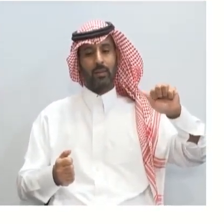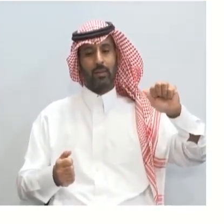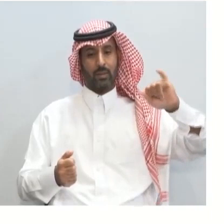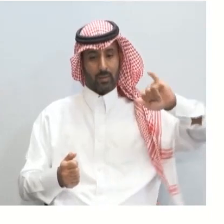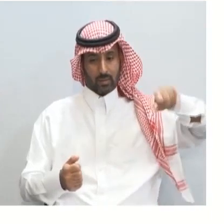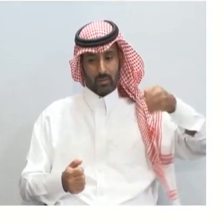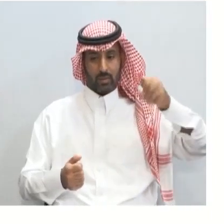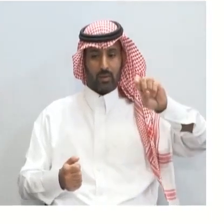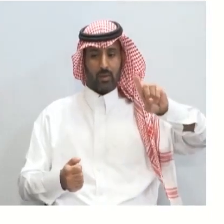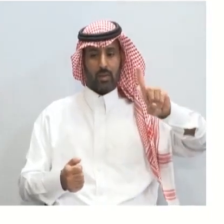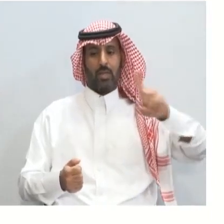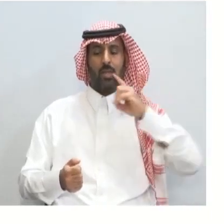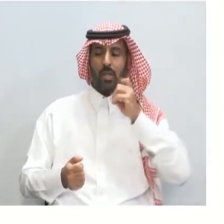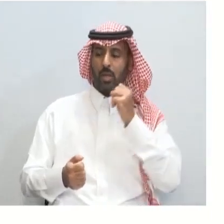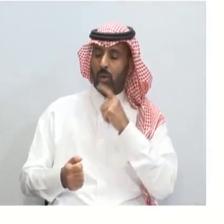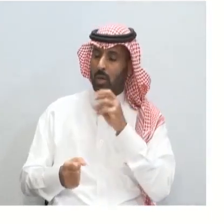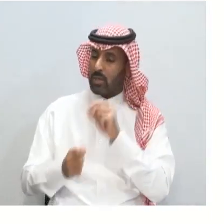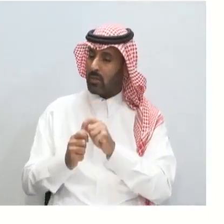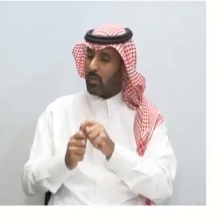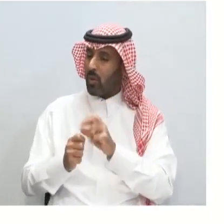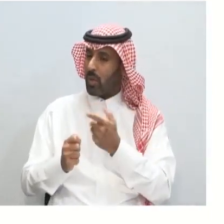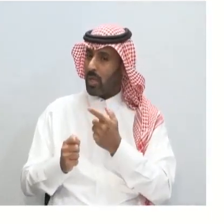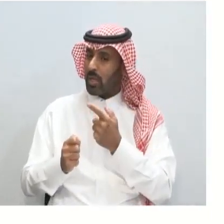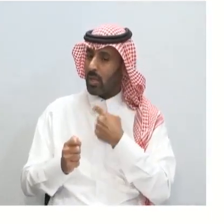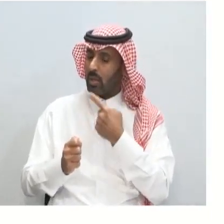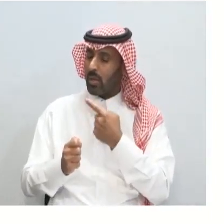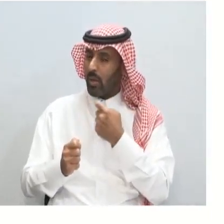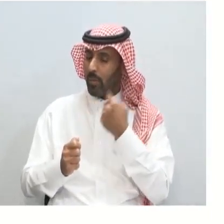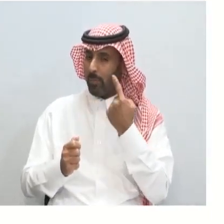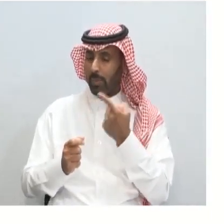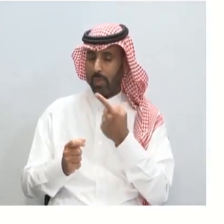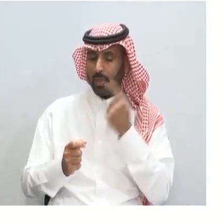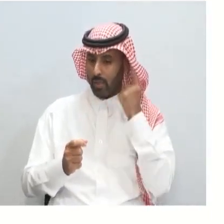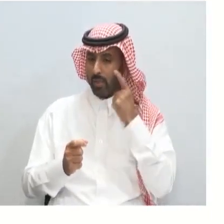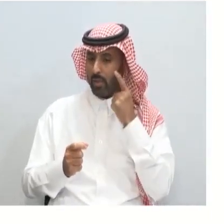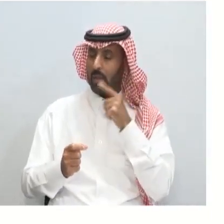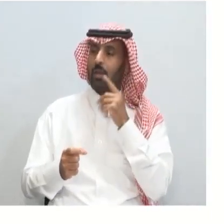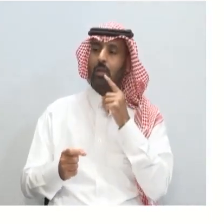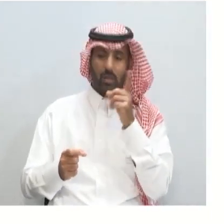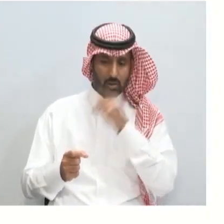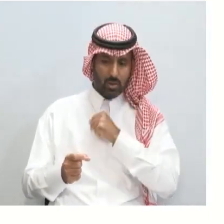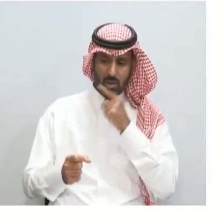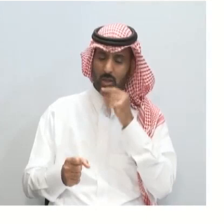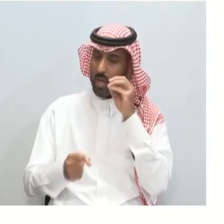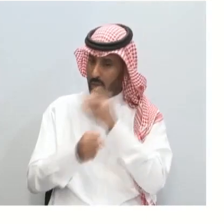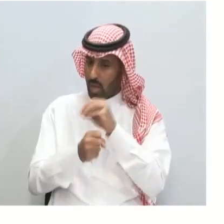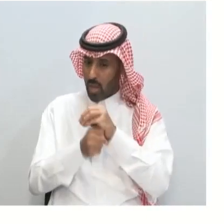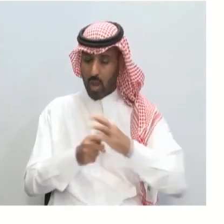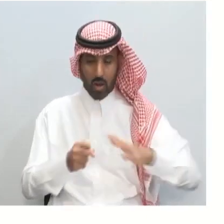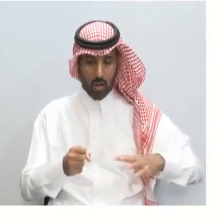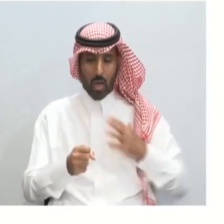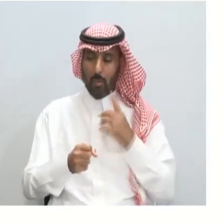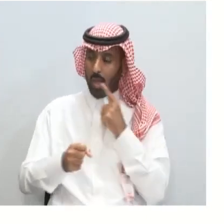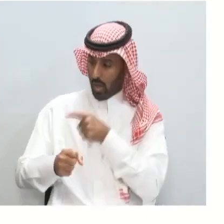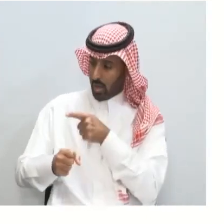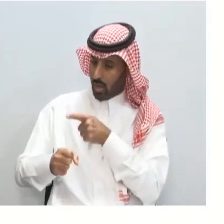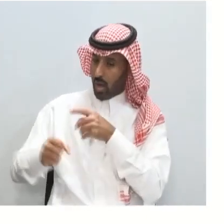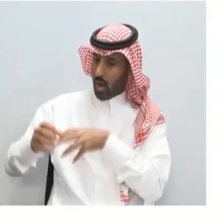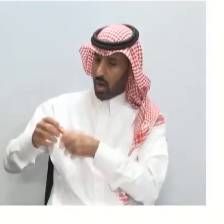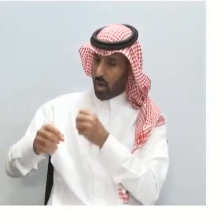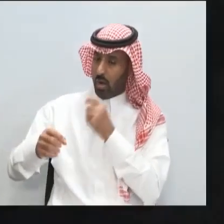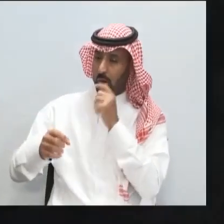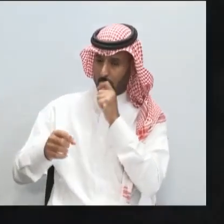What is Majid's opinion? Yes, Majid thinks he should tell the manager. He said, blow the whistle on